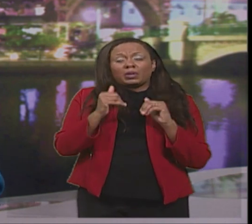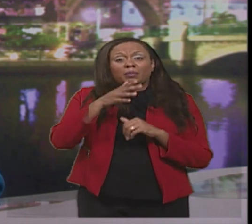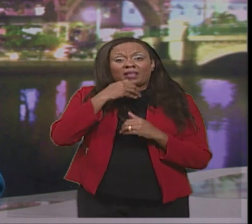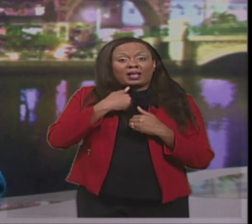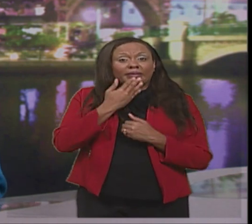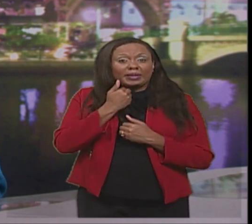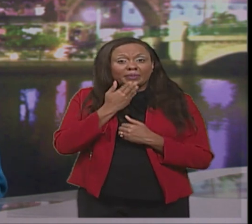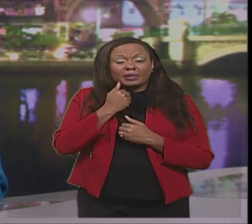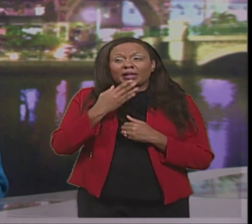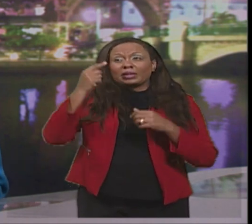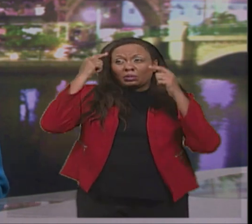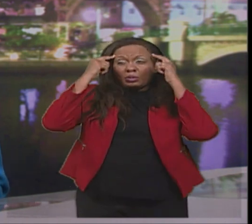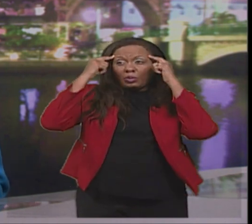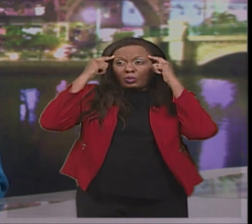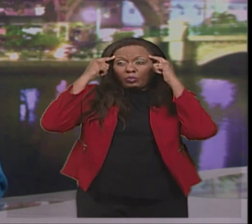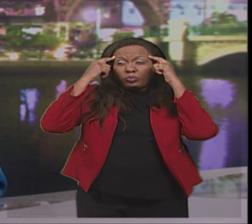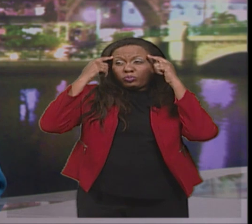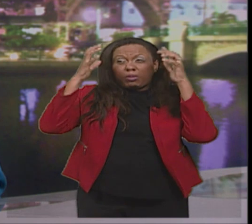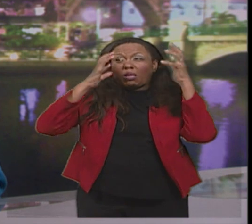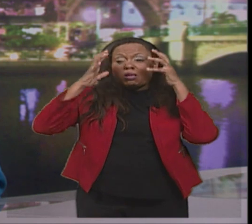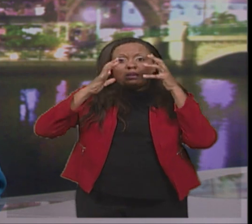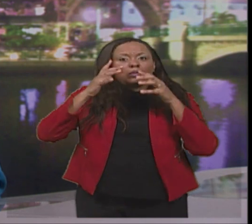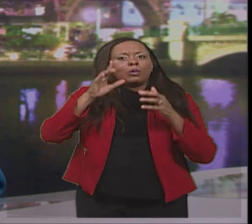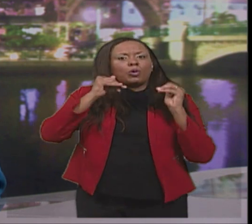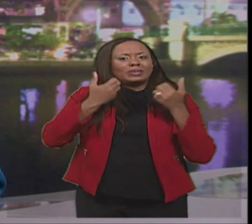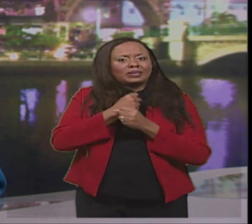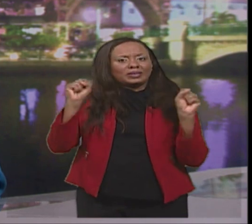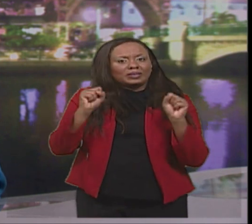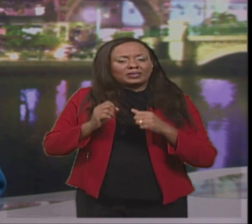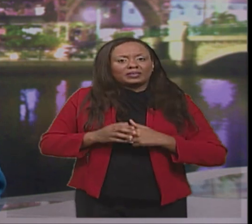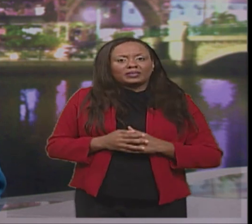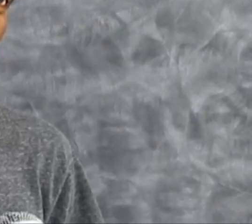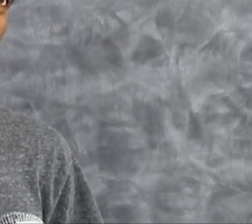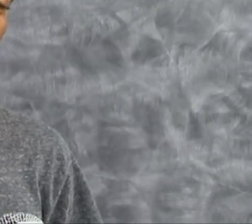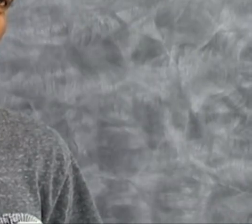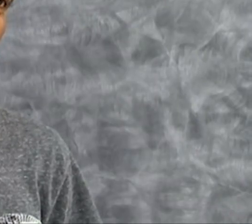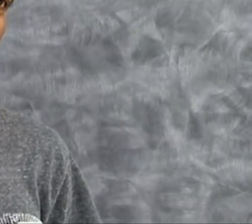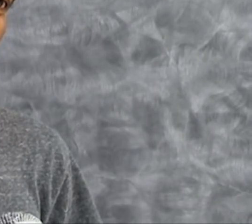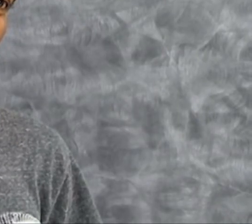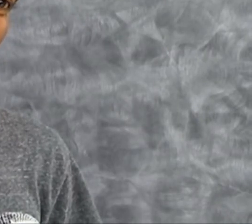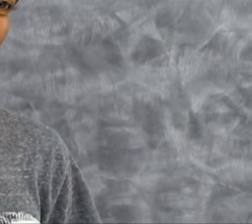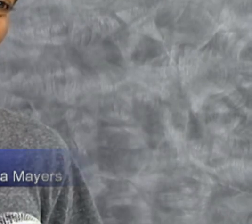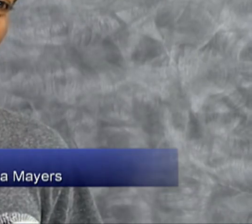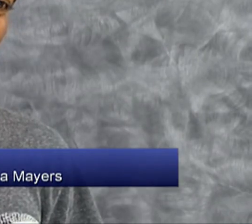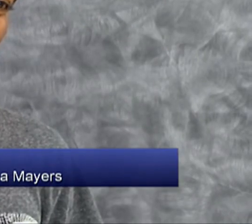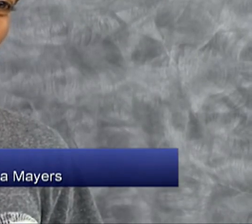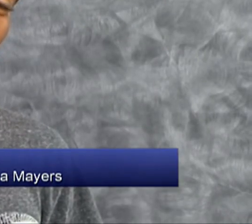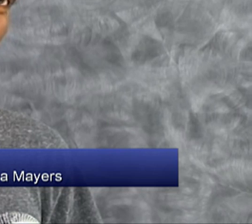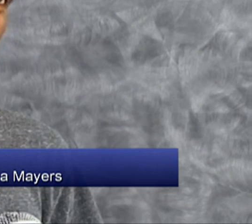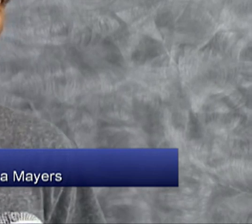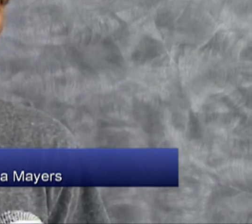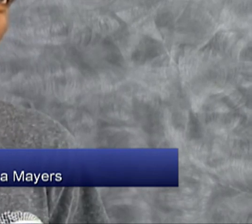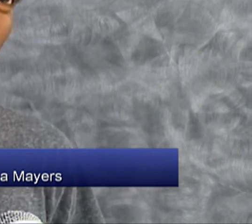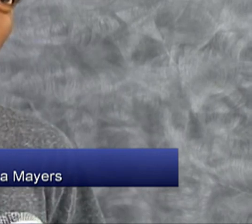and has Alzheimer's, will be found safe. The boy that knows she whereabouts, contact me,